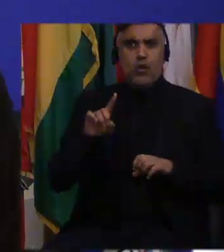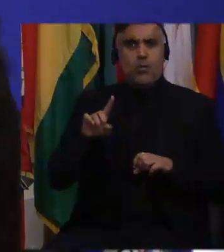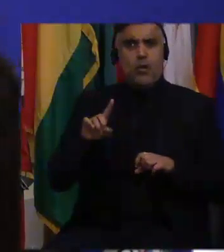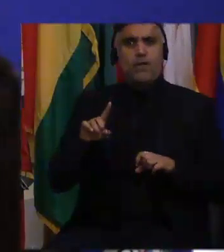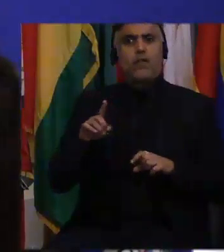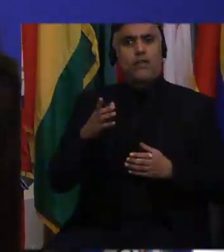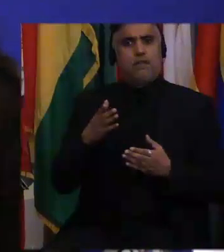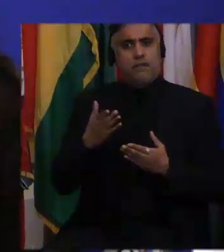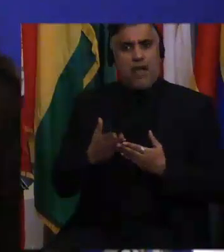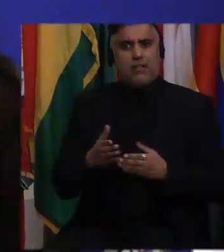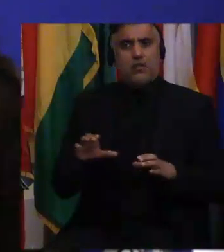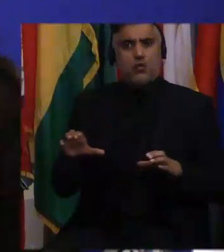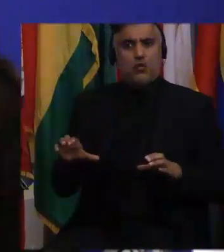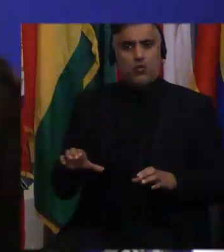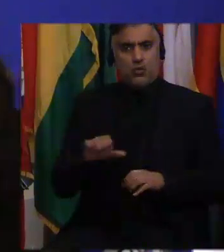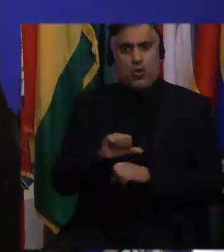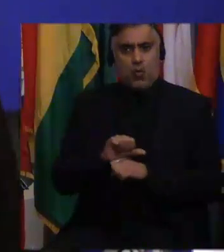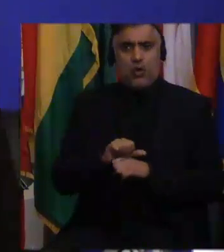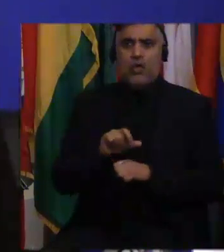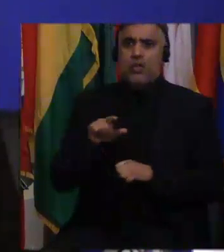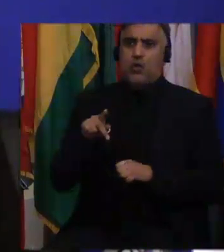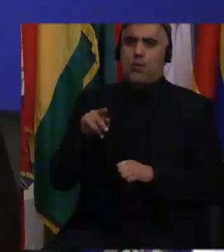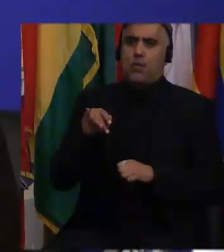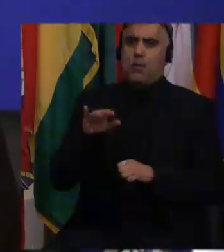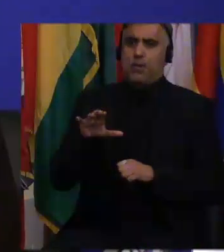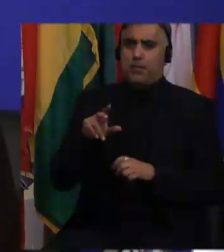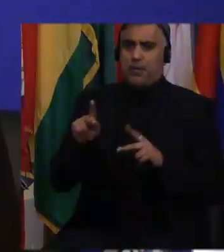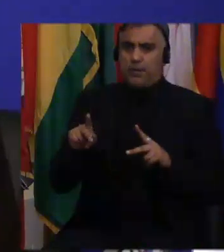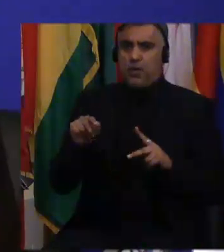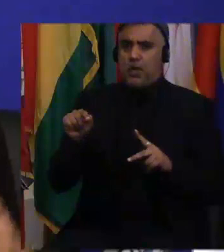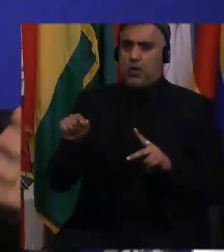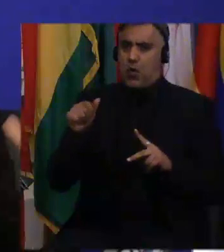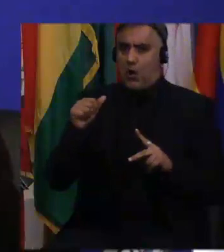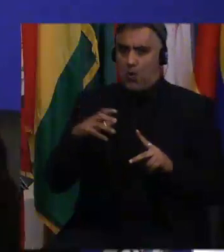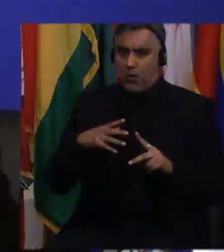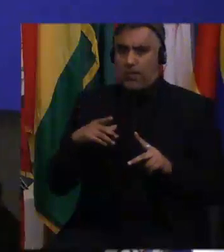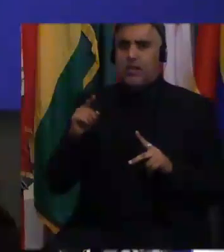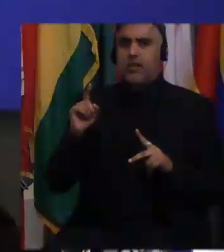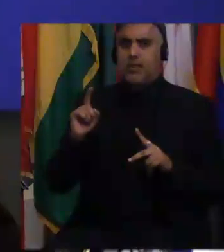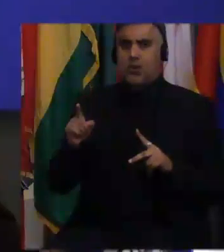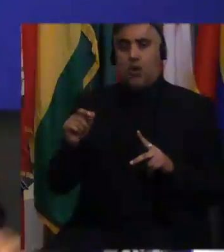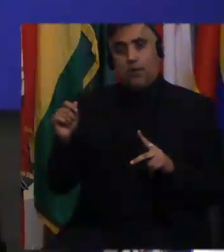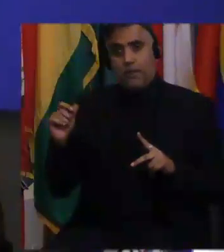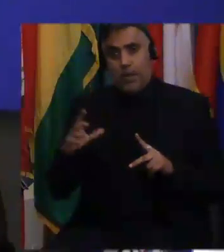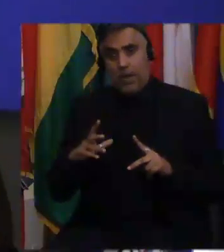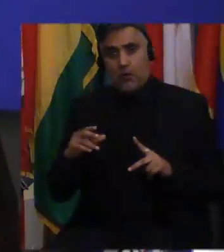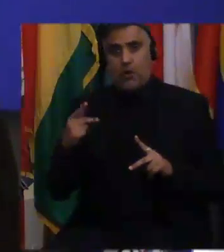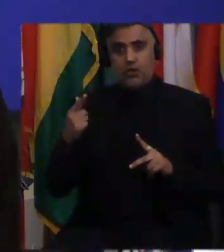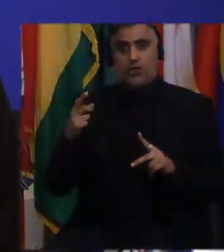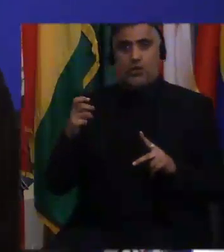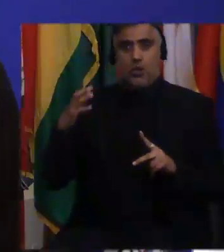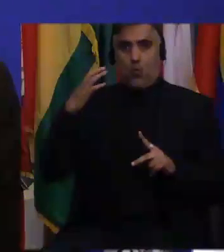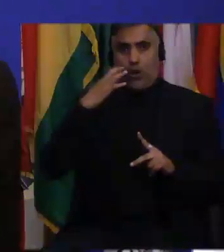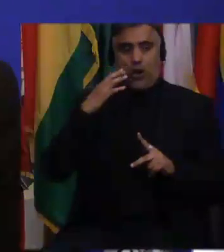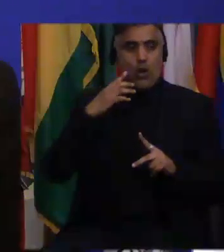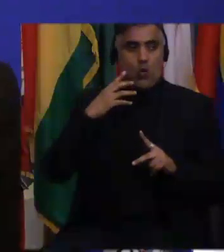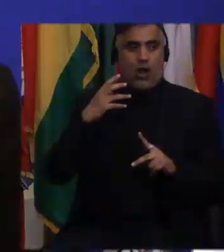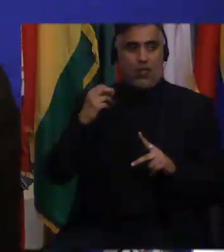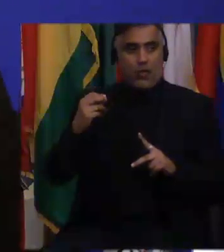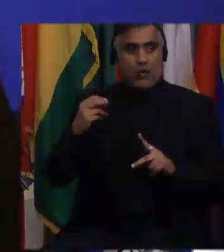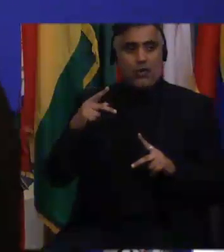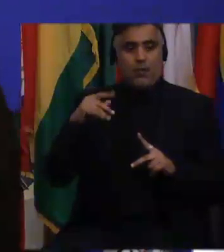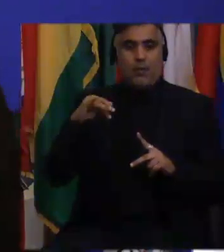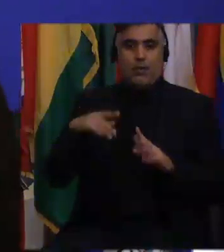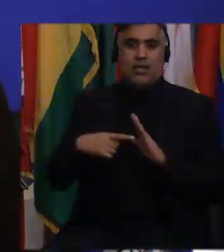the very fact that you do it, that you are public people, that you are women, that you are men who are gender aware, who are out there in the